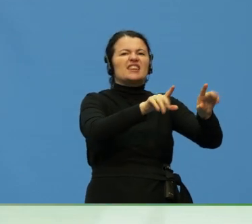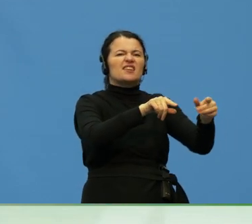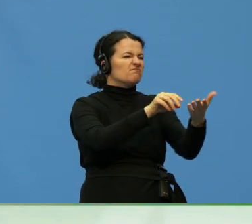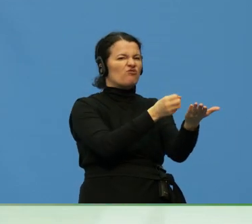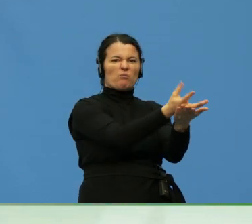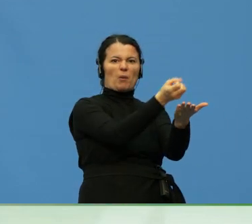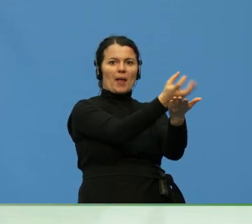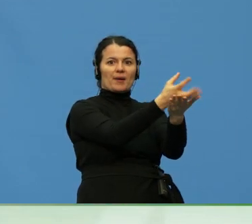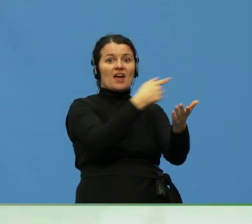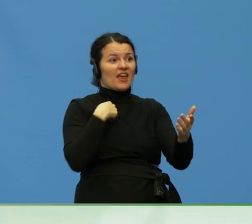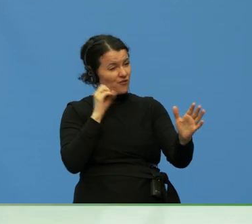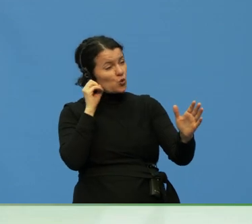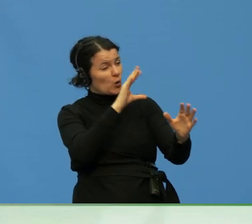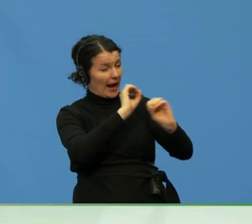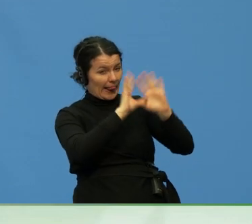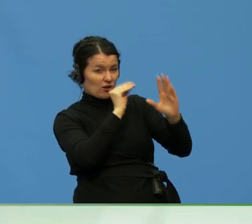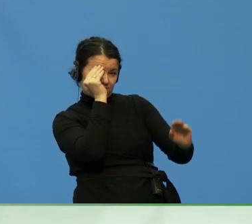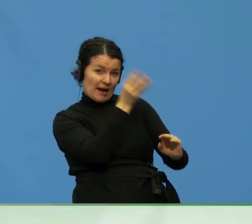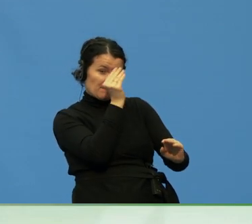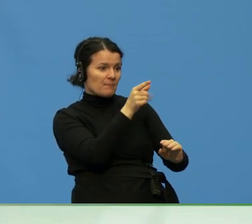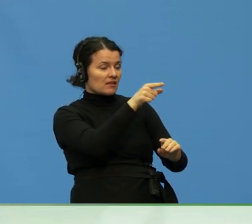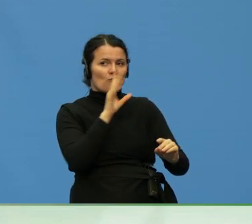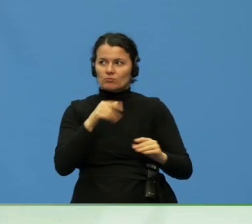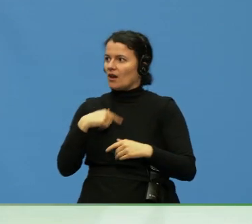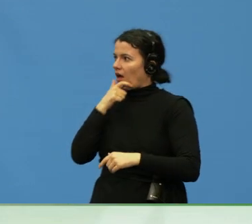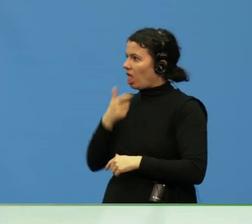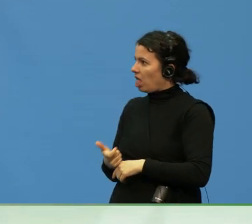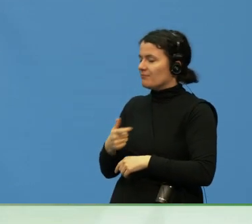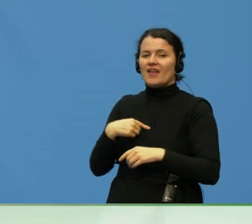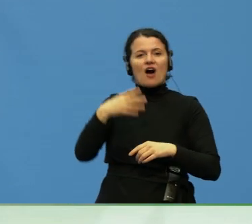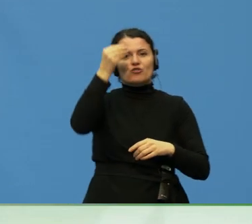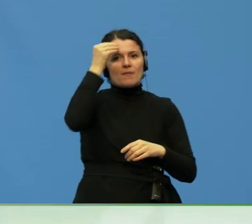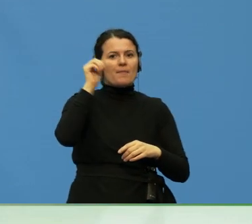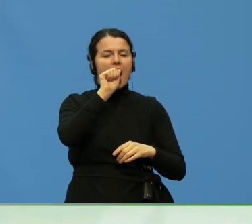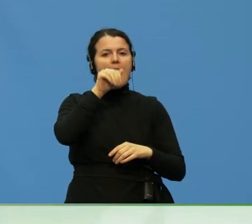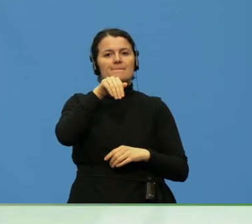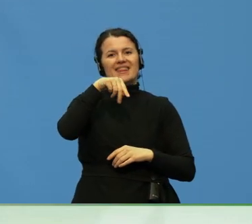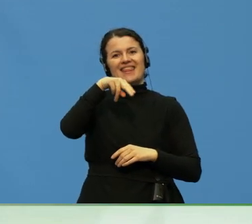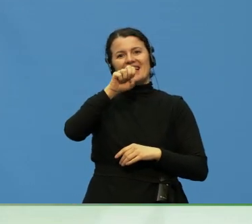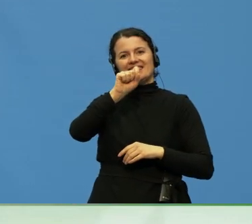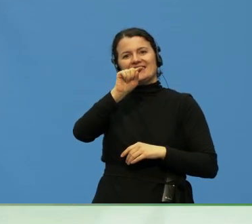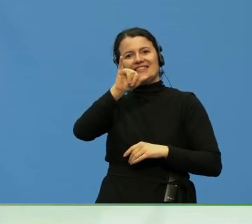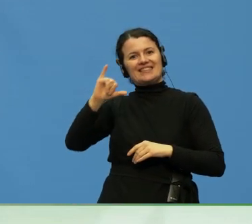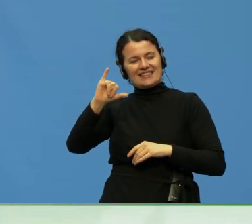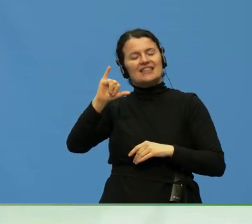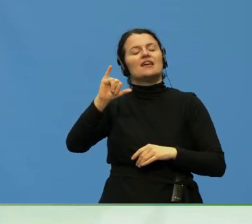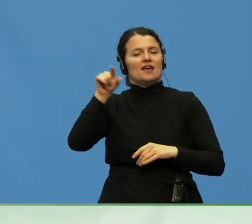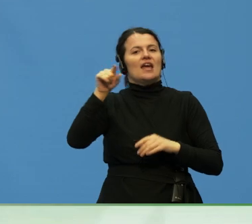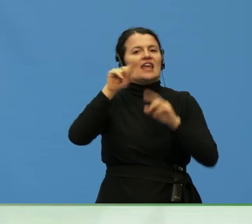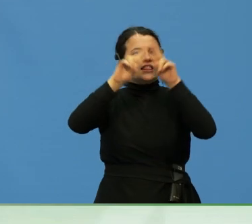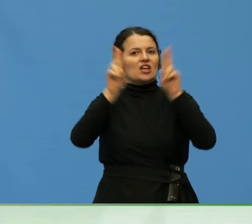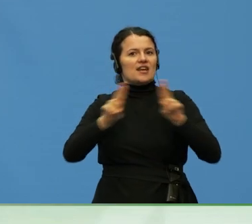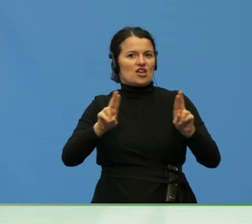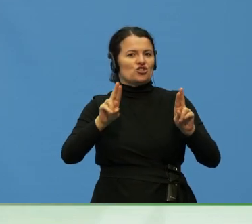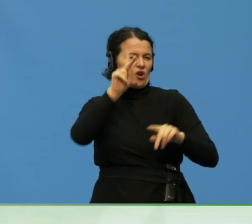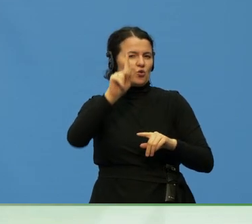100 years ago for Amnesty International in the UK, and they were really unhappy to discover that it was readers of The Sun who resonated